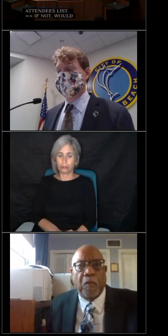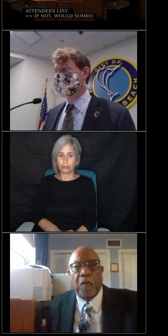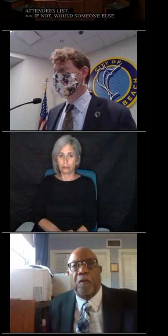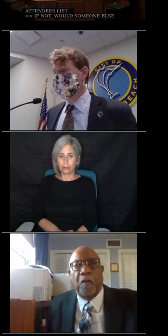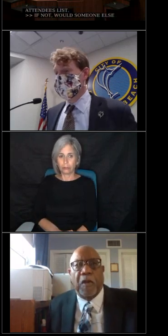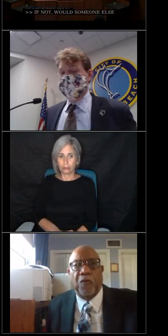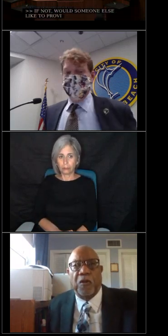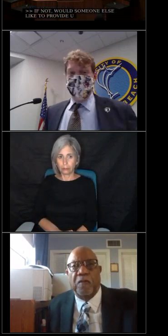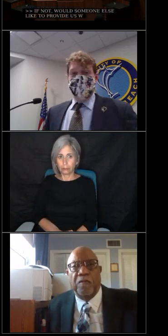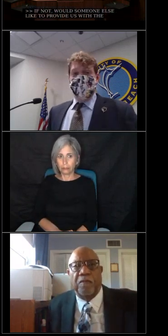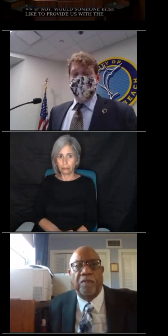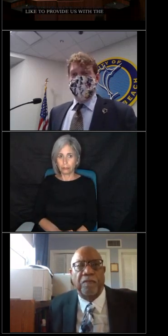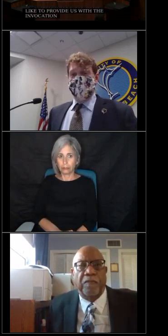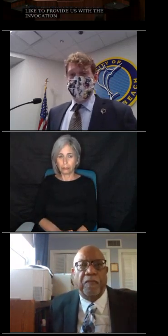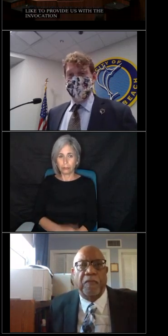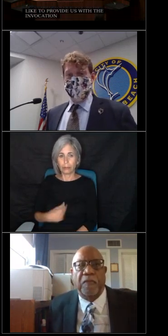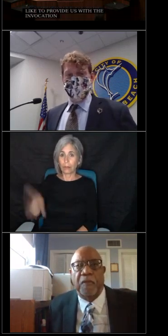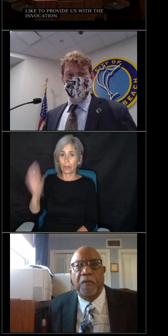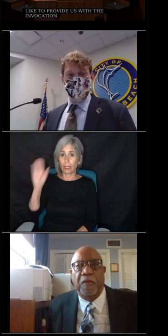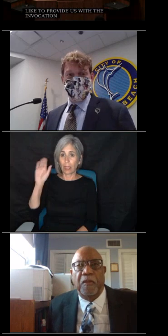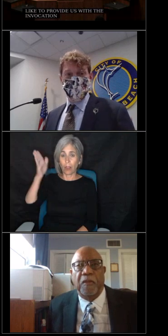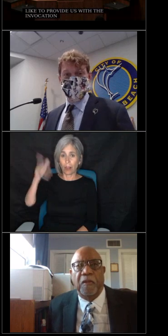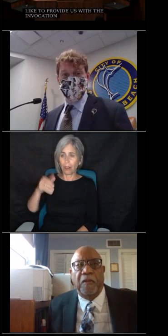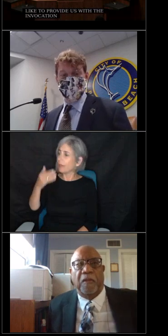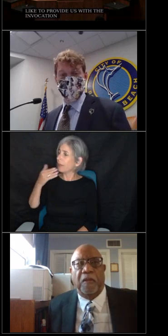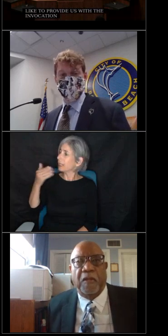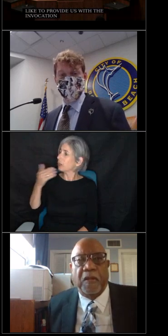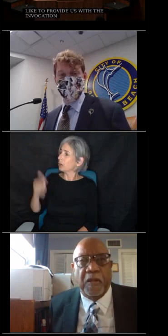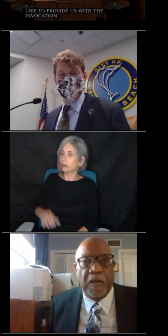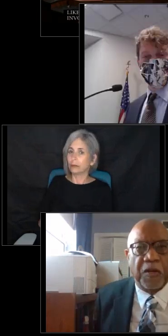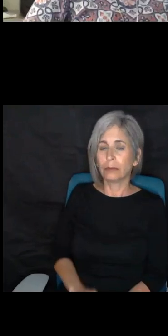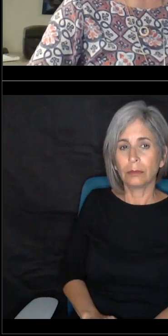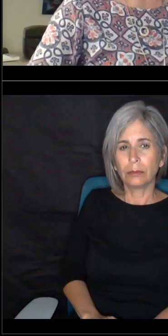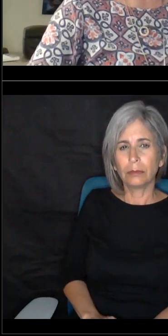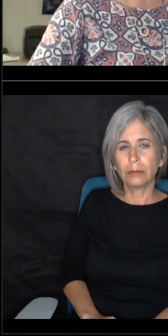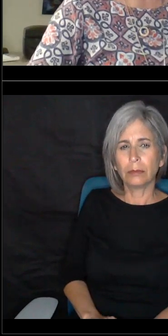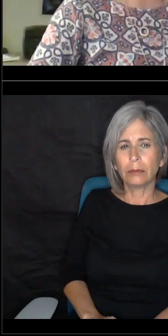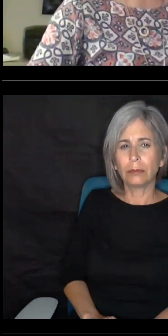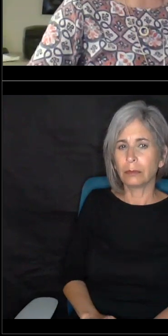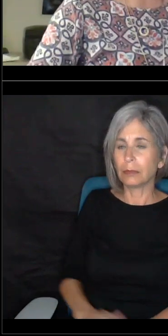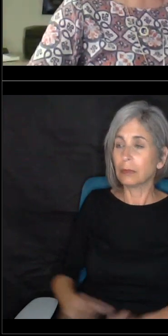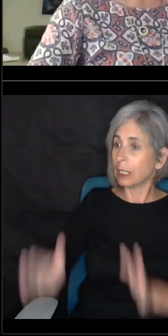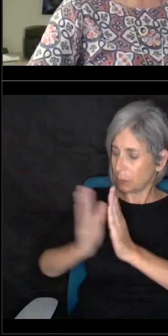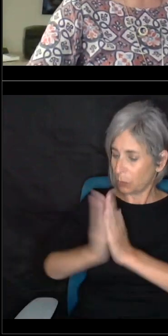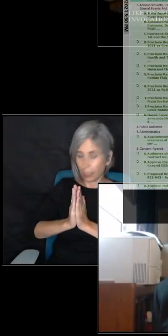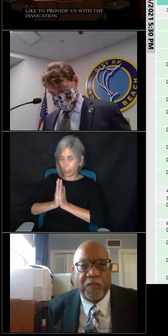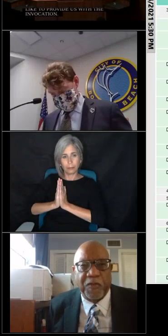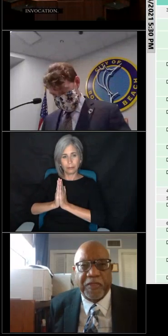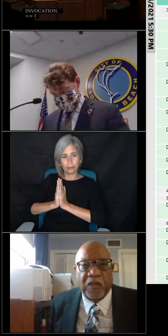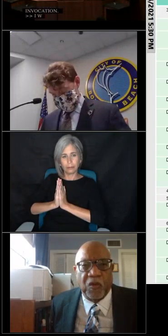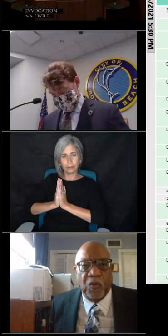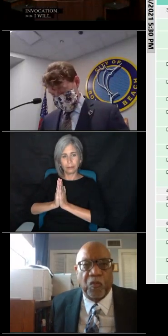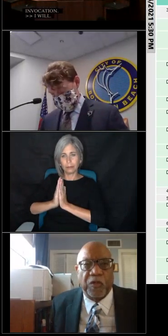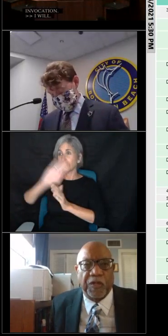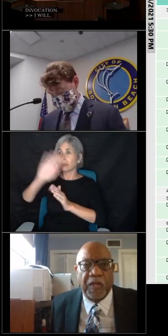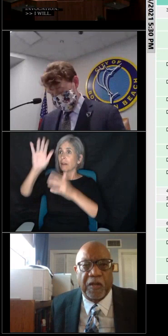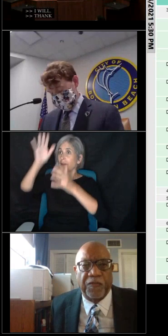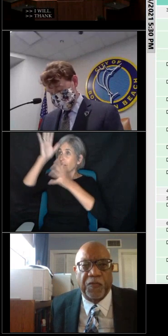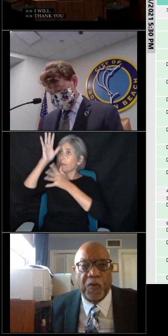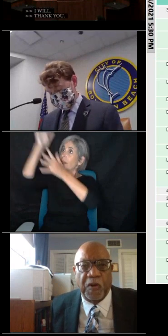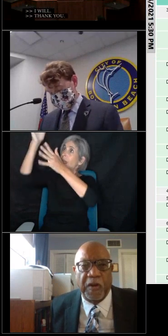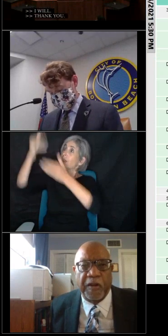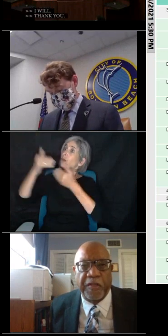All right. I will. Thank you. Let us pray. Father, we thank you